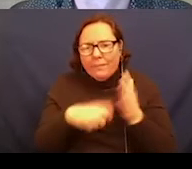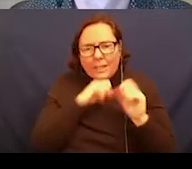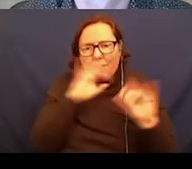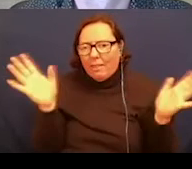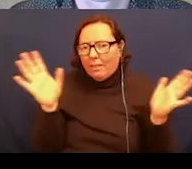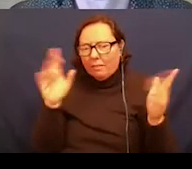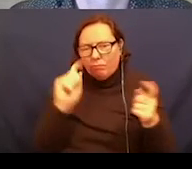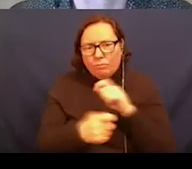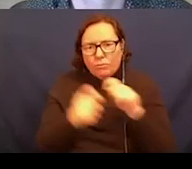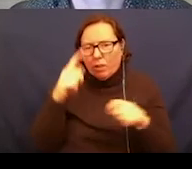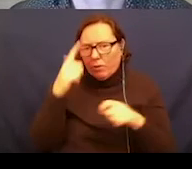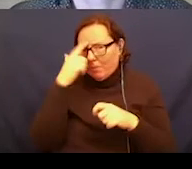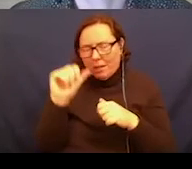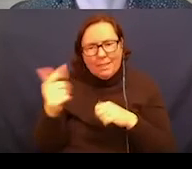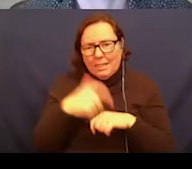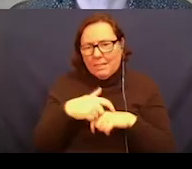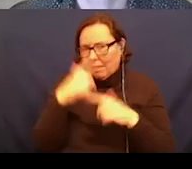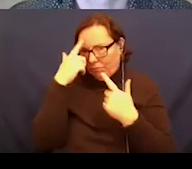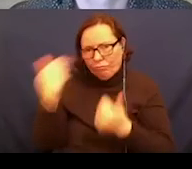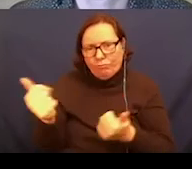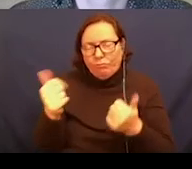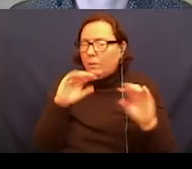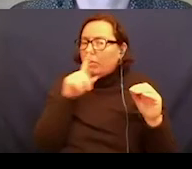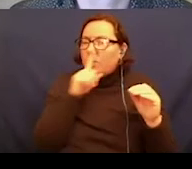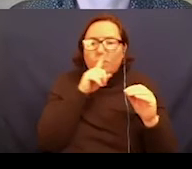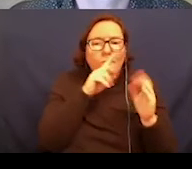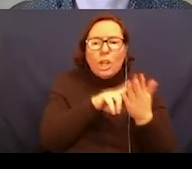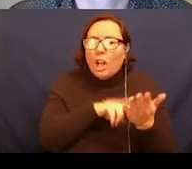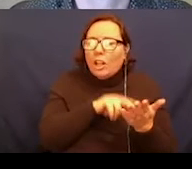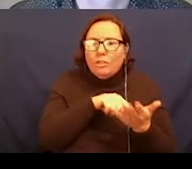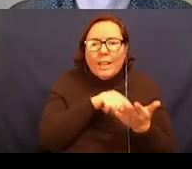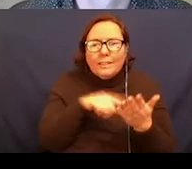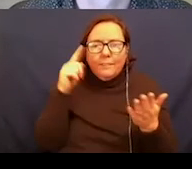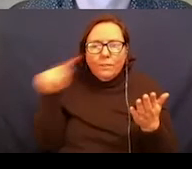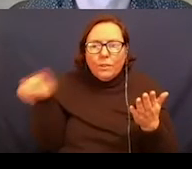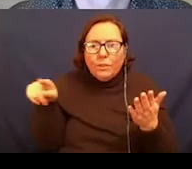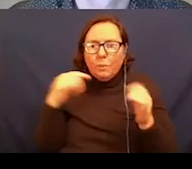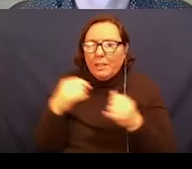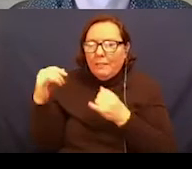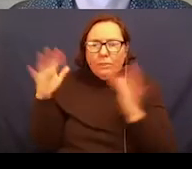You are not signing a contract by participating in the program.